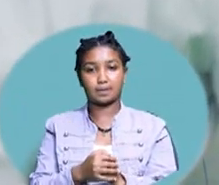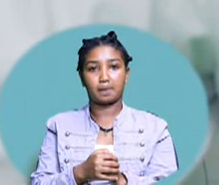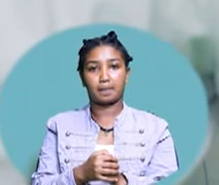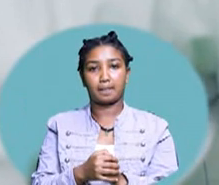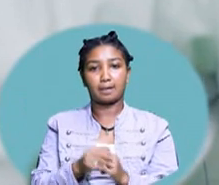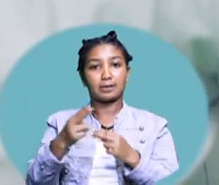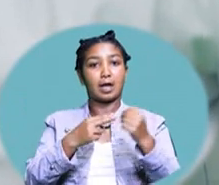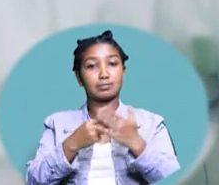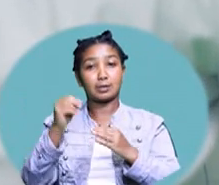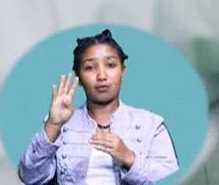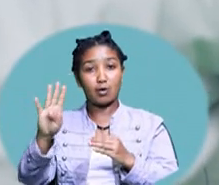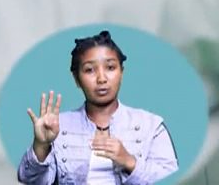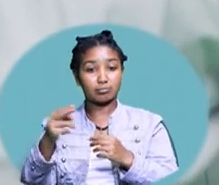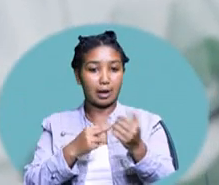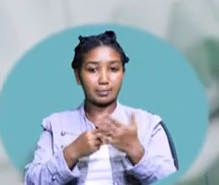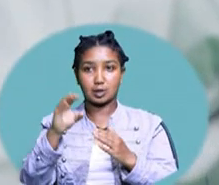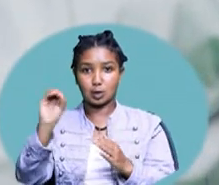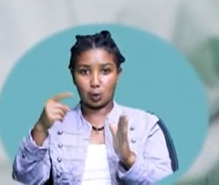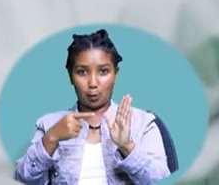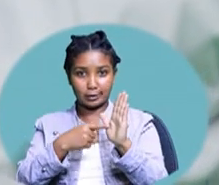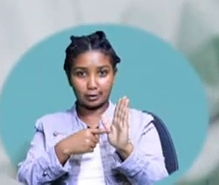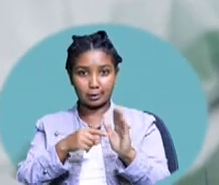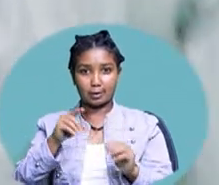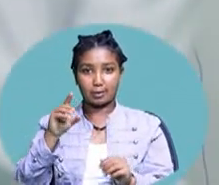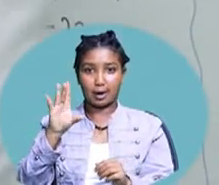100 times 4 times